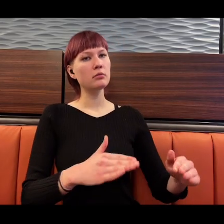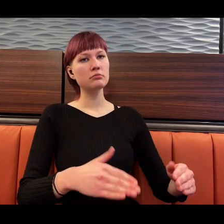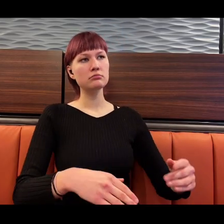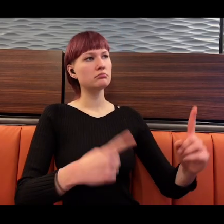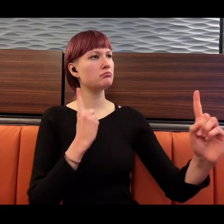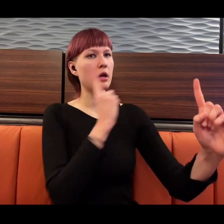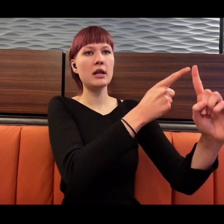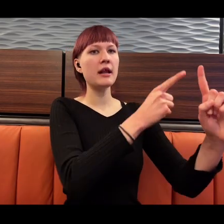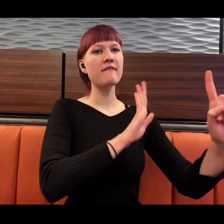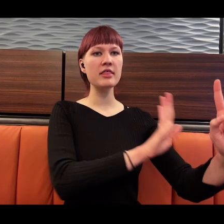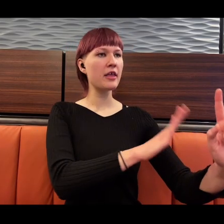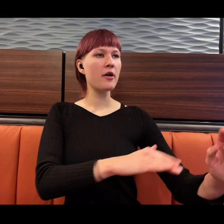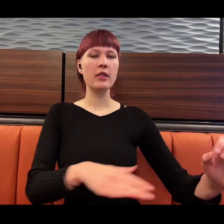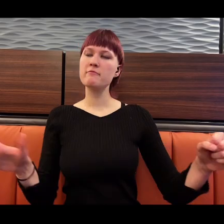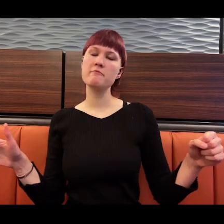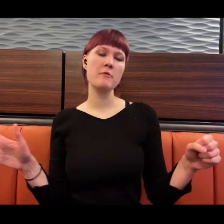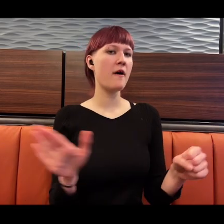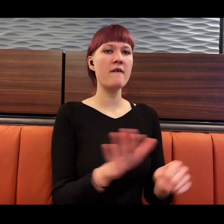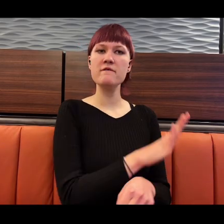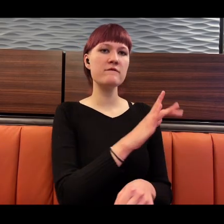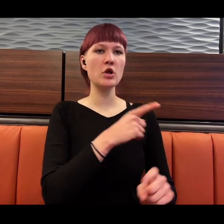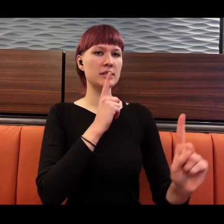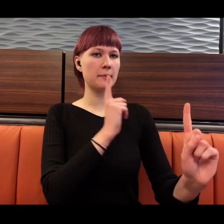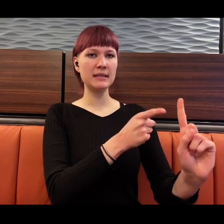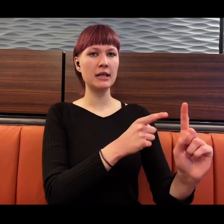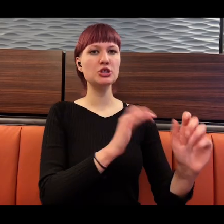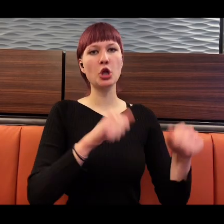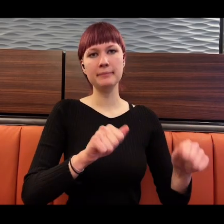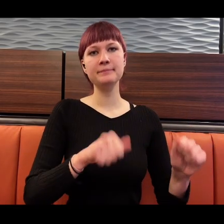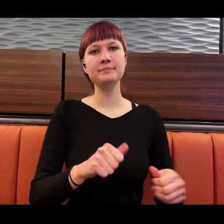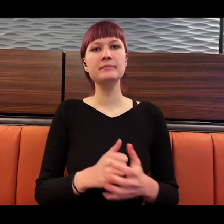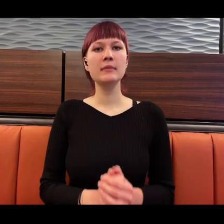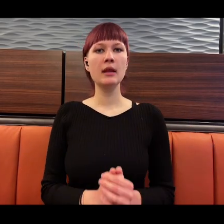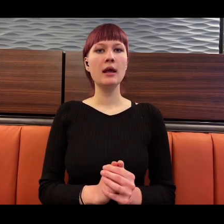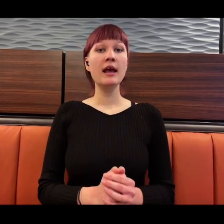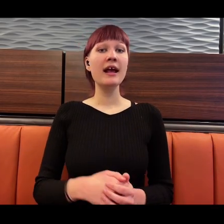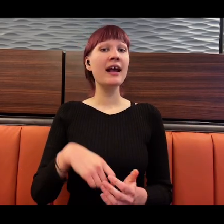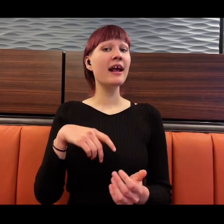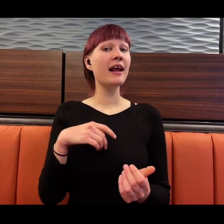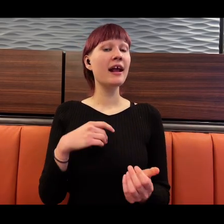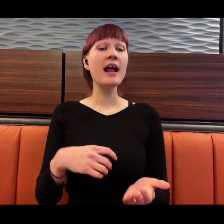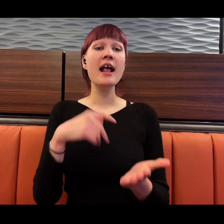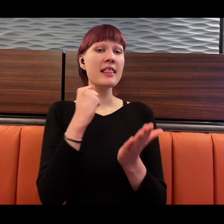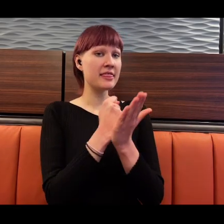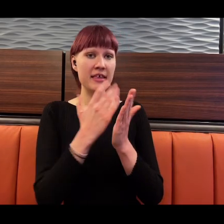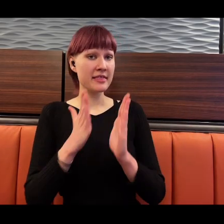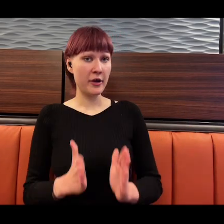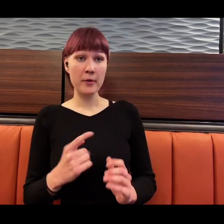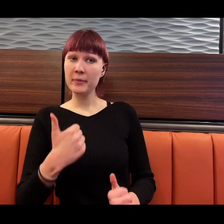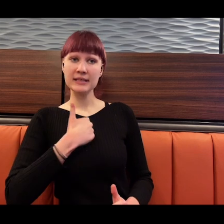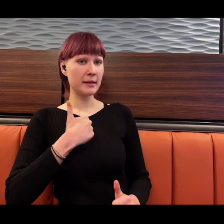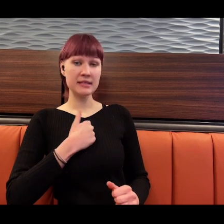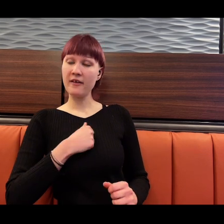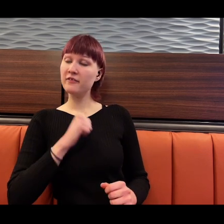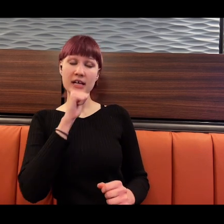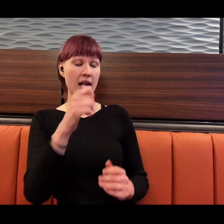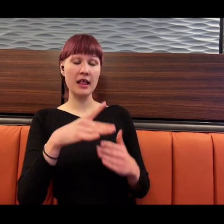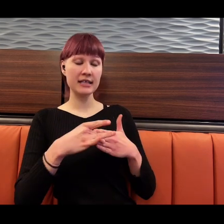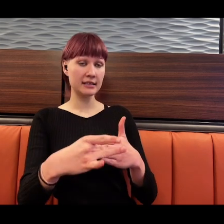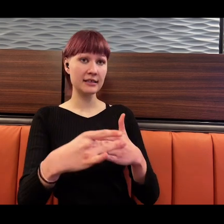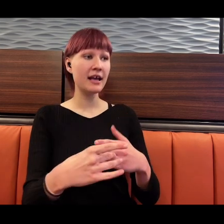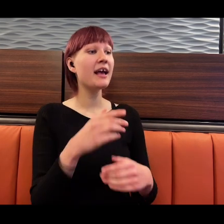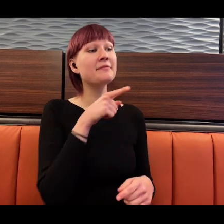Humanist therapy is not directed so much by the therapist. The therapist lets the person decide what the path is going to be through